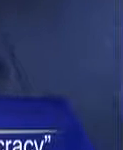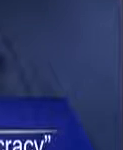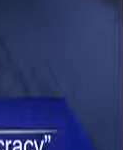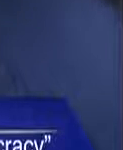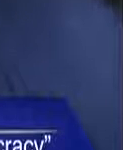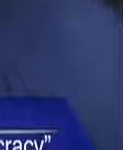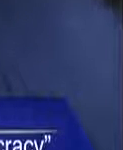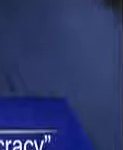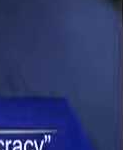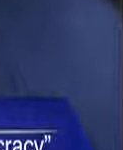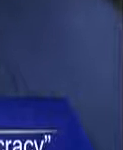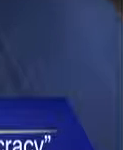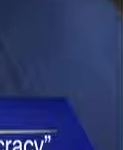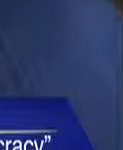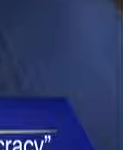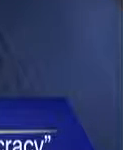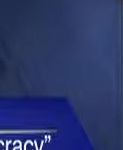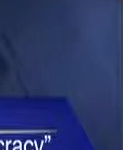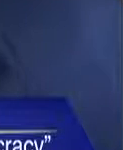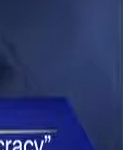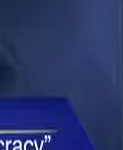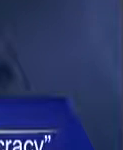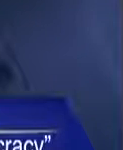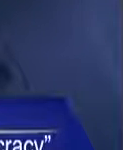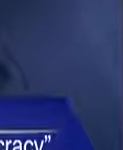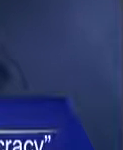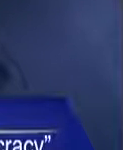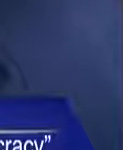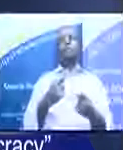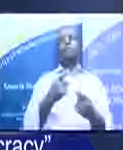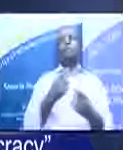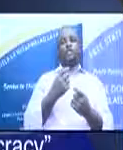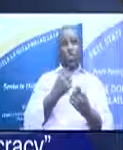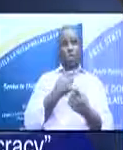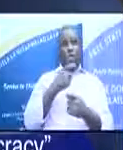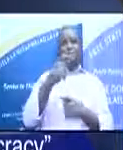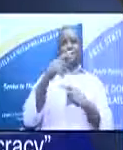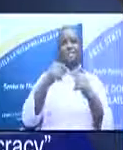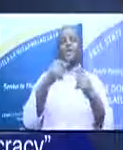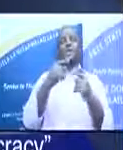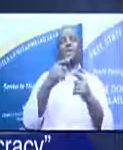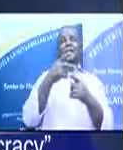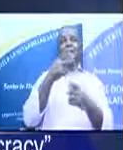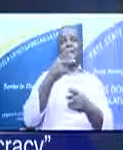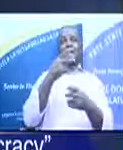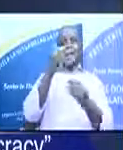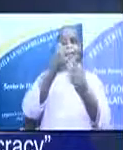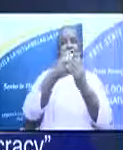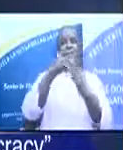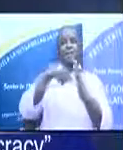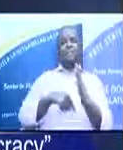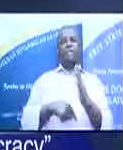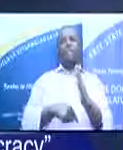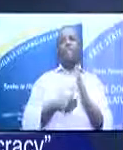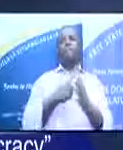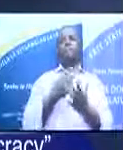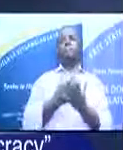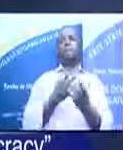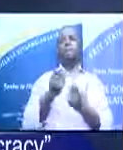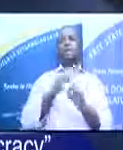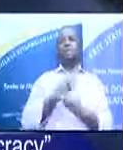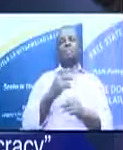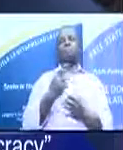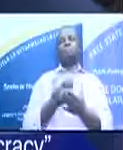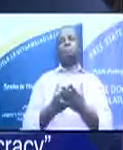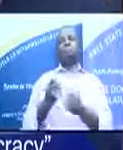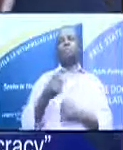before the courts have actually tried them. So we cannot comment on the merits of the case, but we can reference. There's nothing in sub judice that should